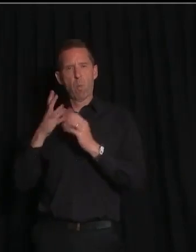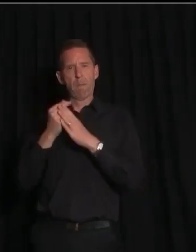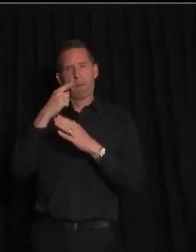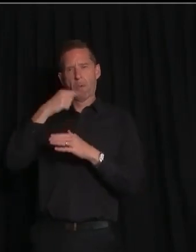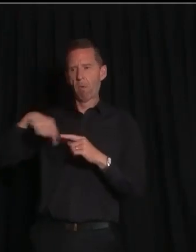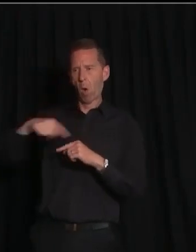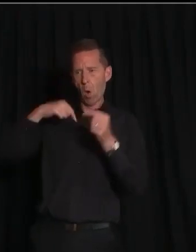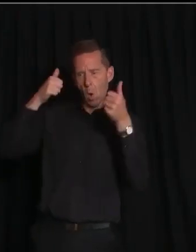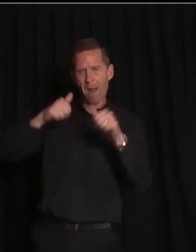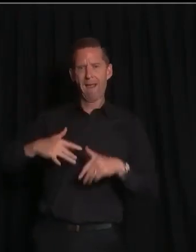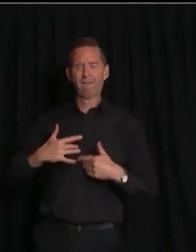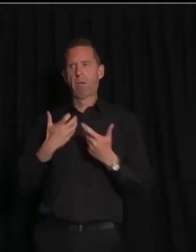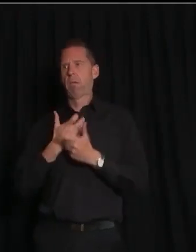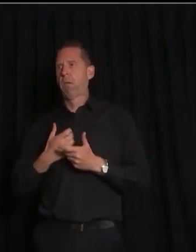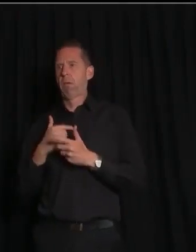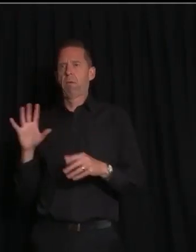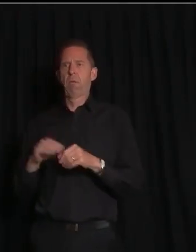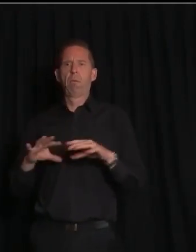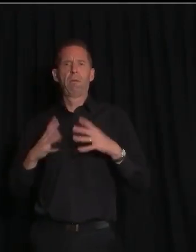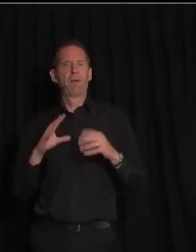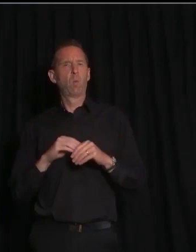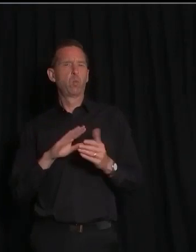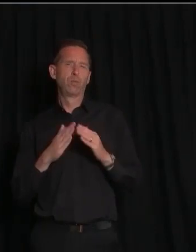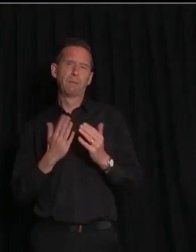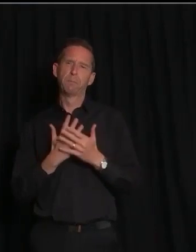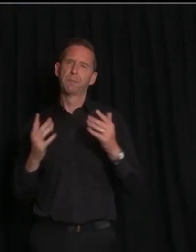so welcome and so much a part of the community. So, yeah.